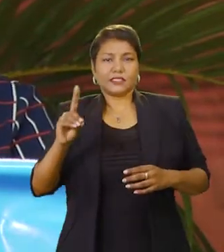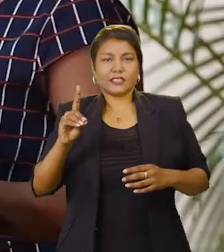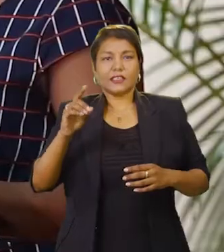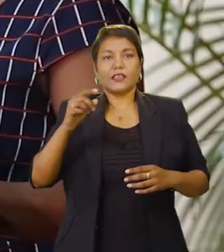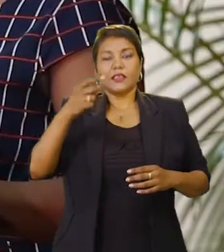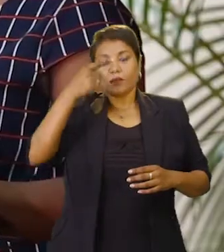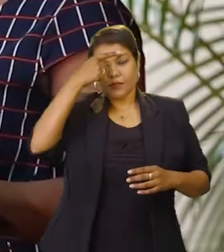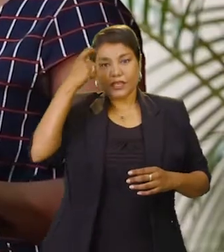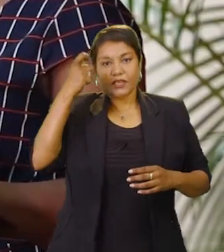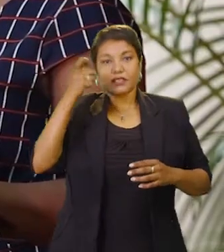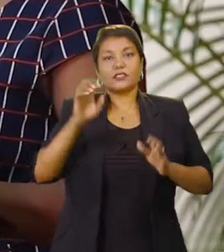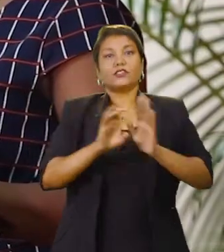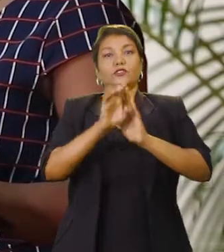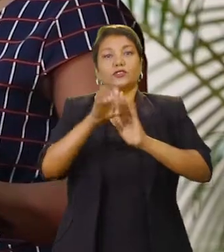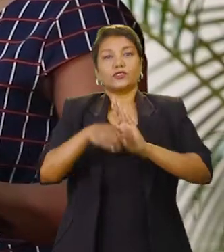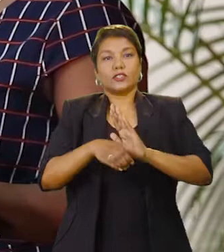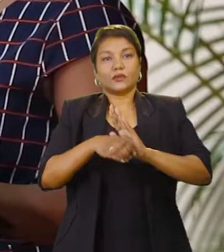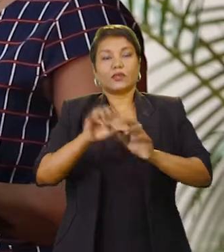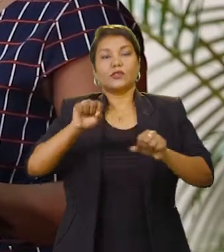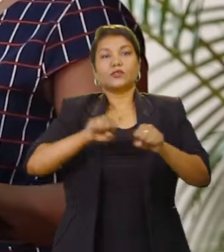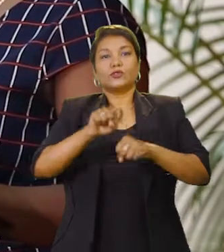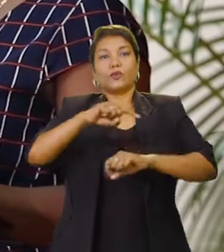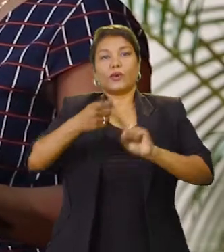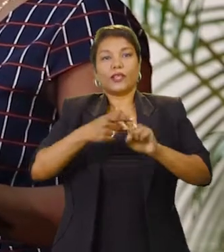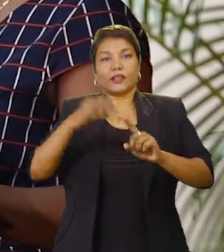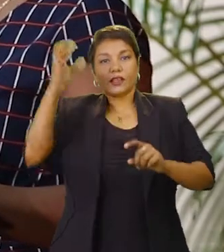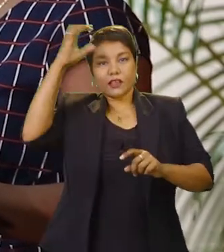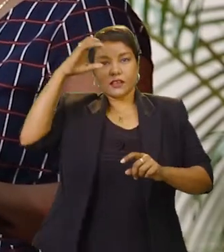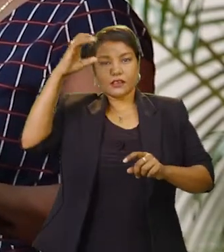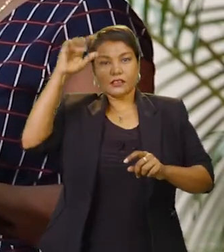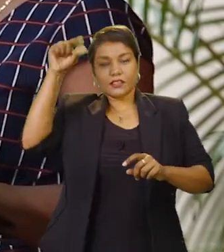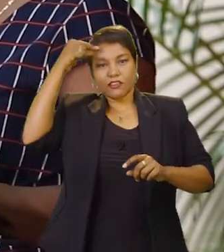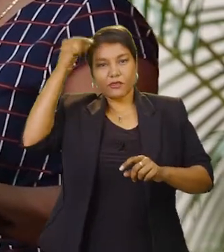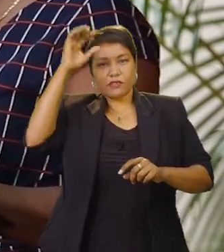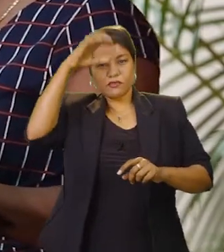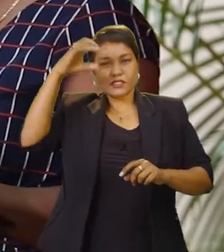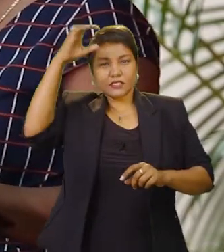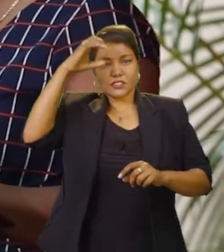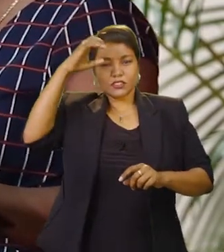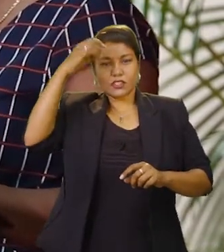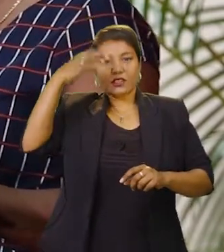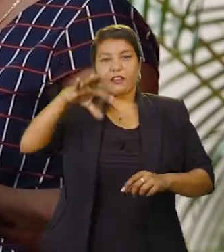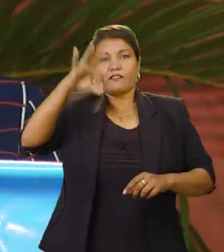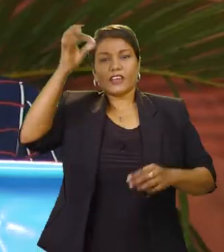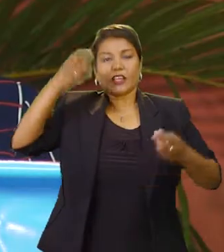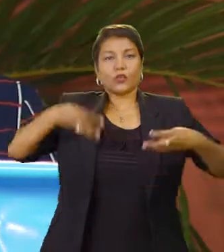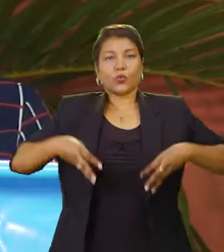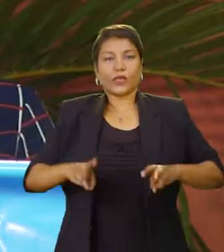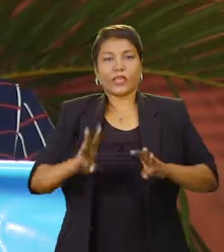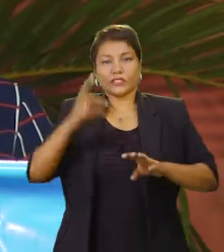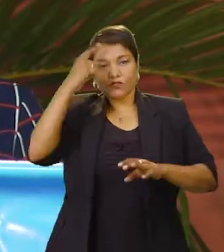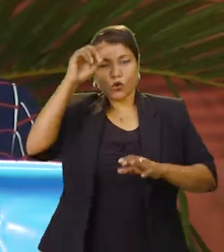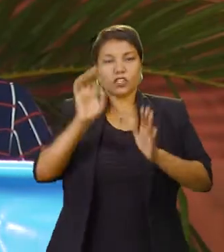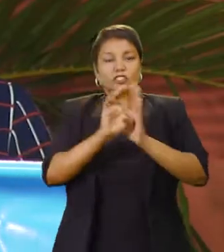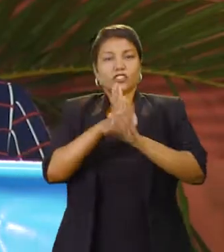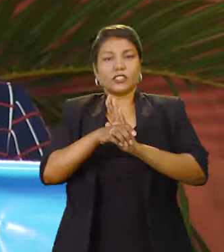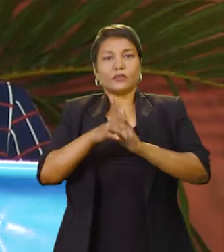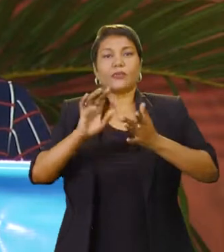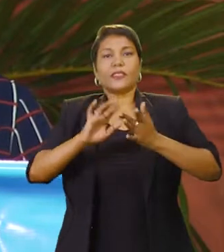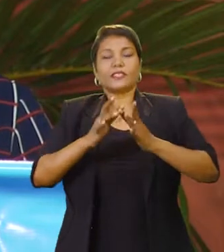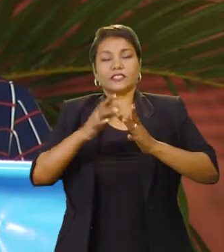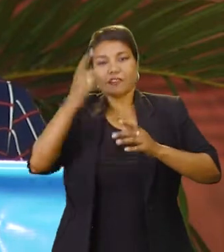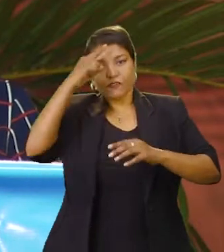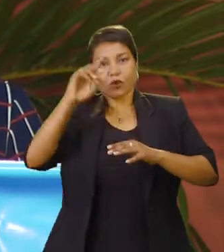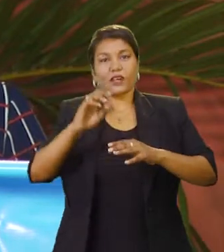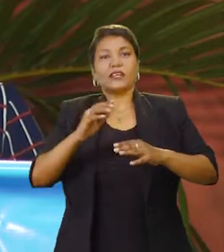country. So while the ministry was looking at how then do we go about rolling out our national broadband